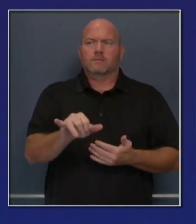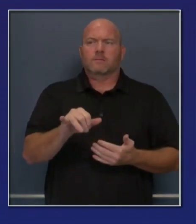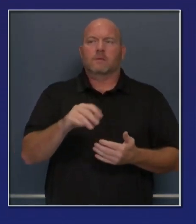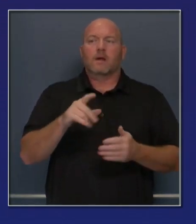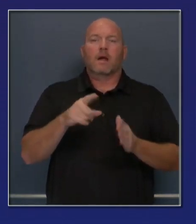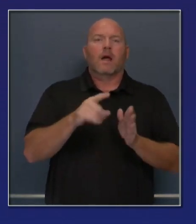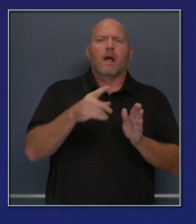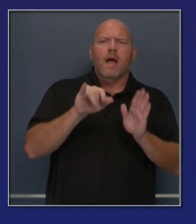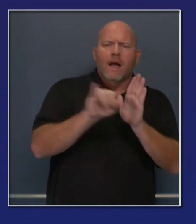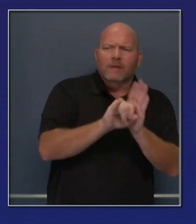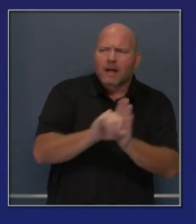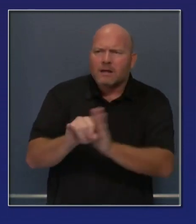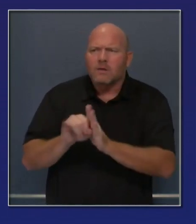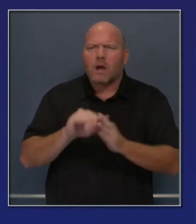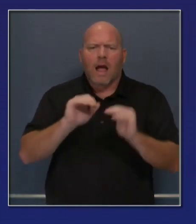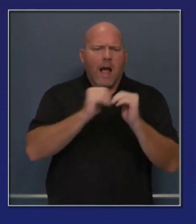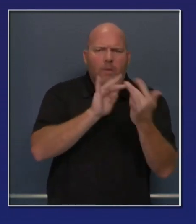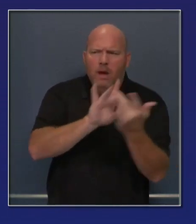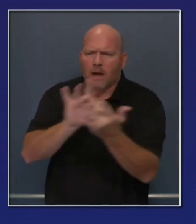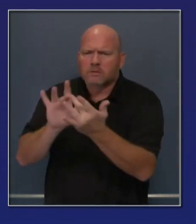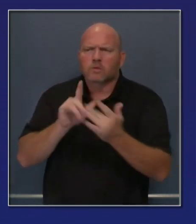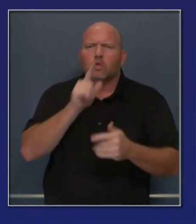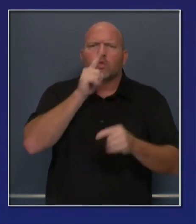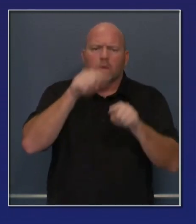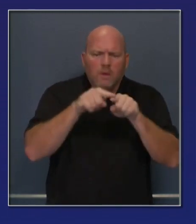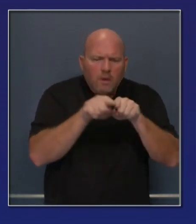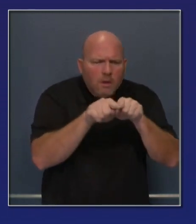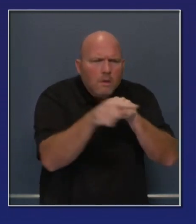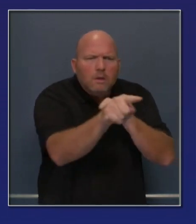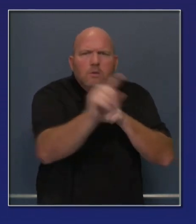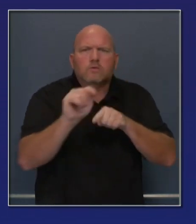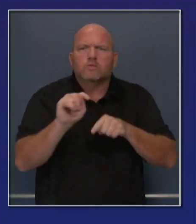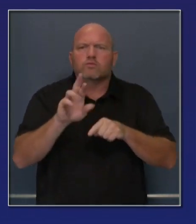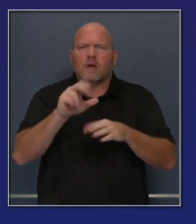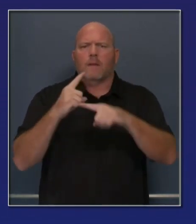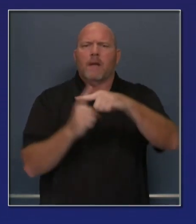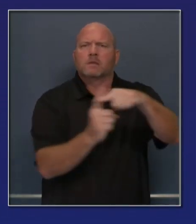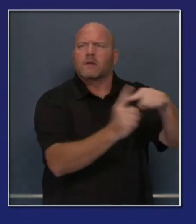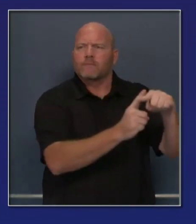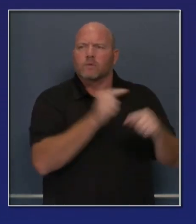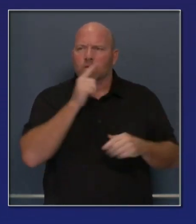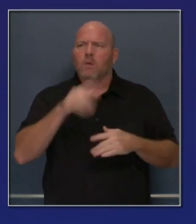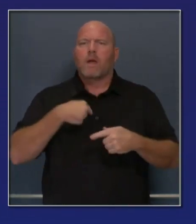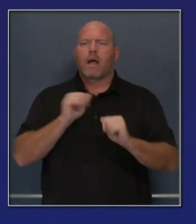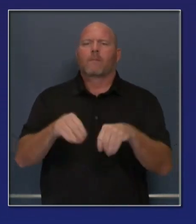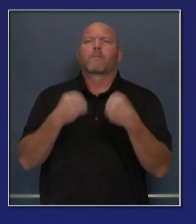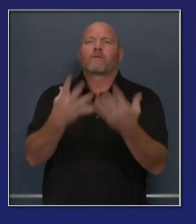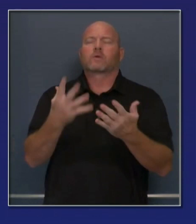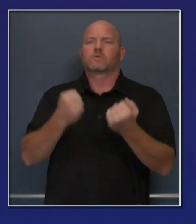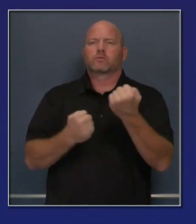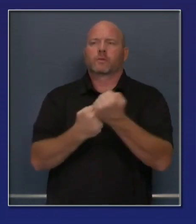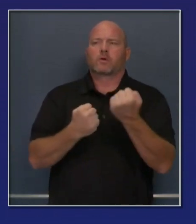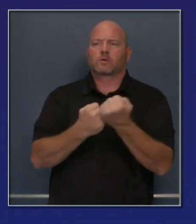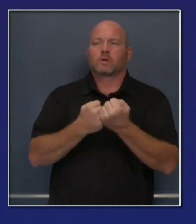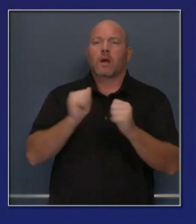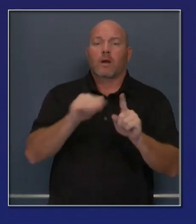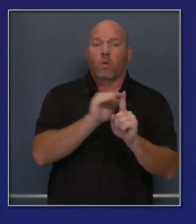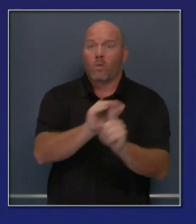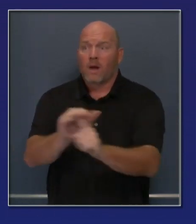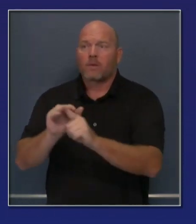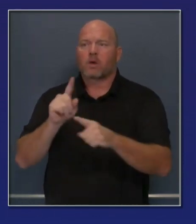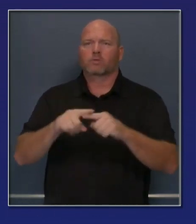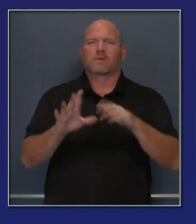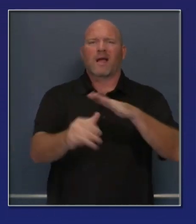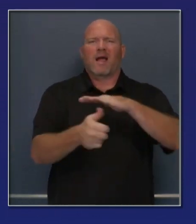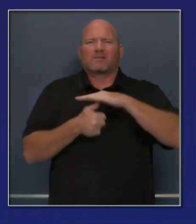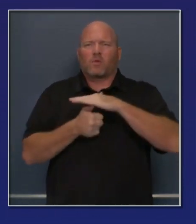close contacts of people who are positive, so we can then provide the support and reminders to isolate